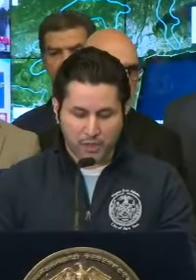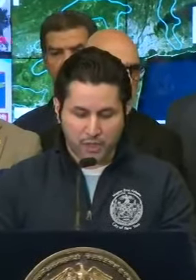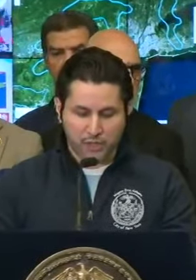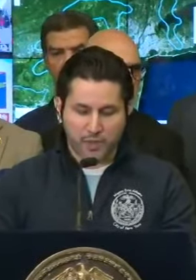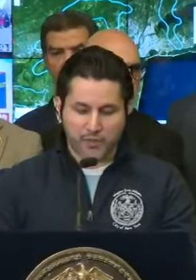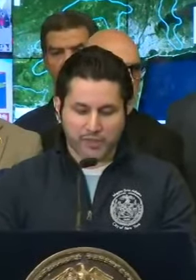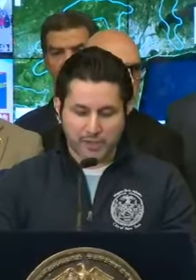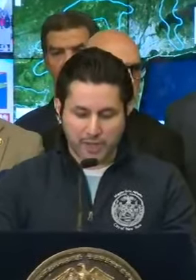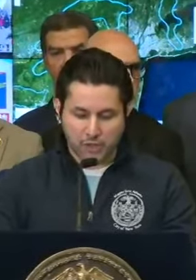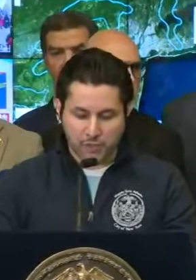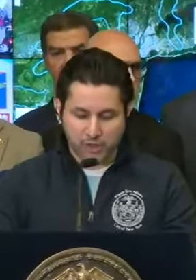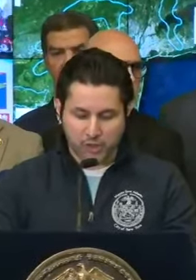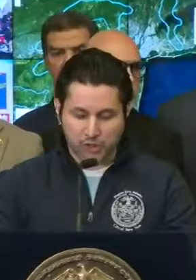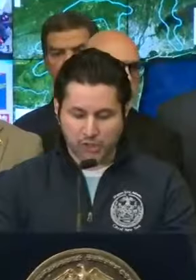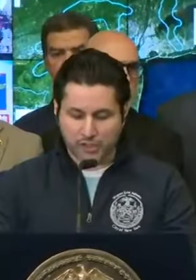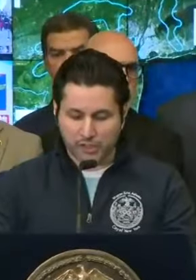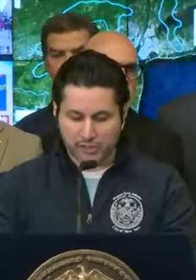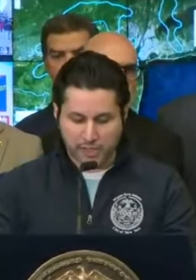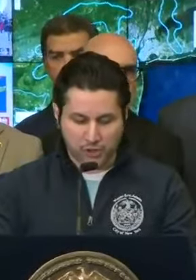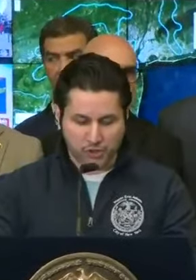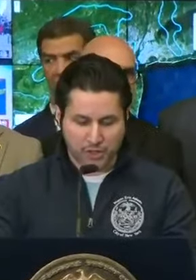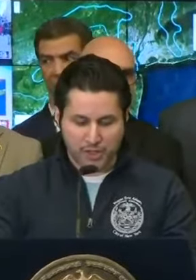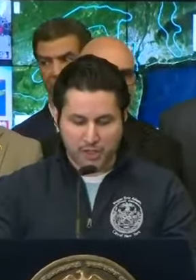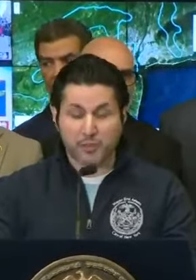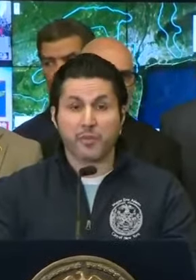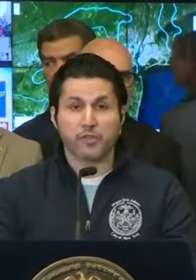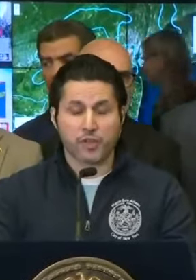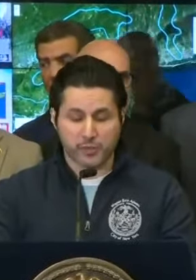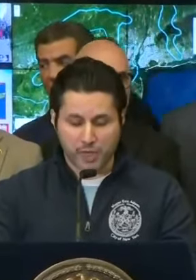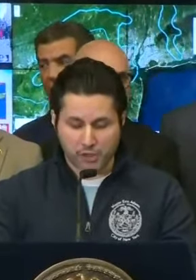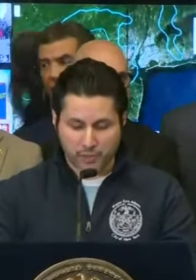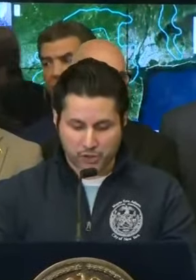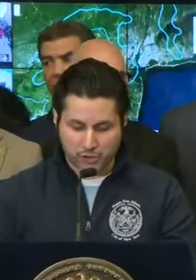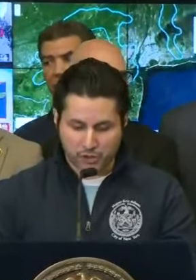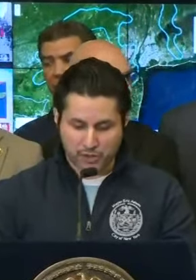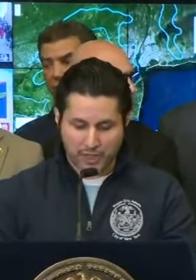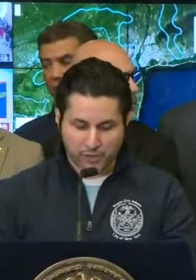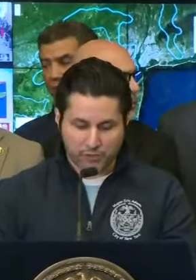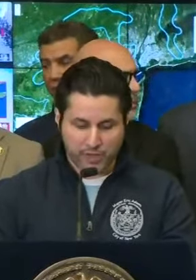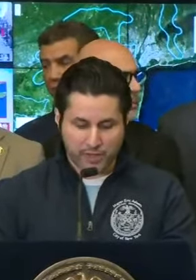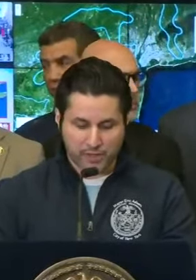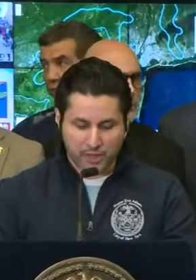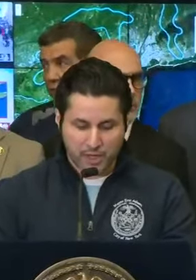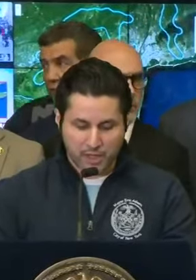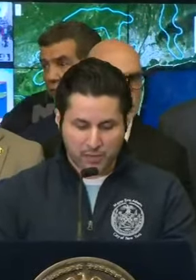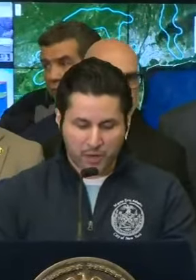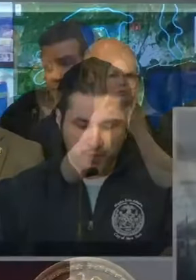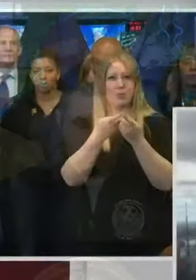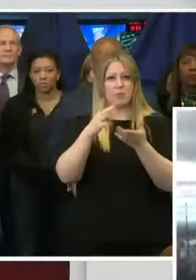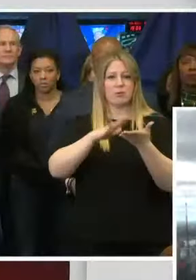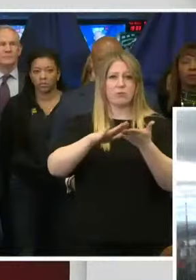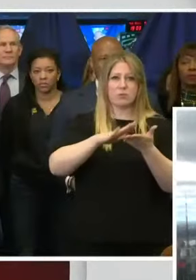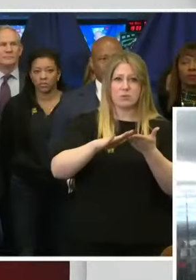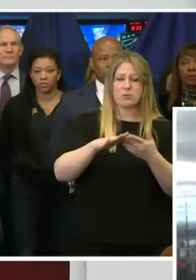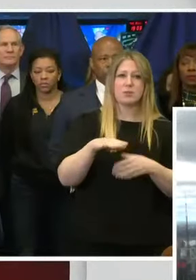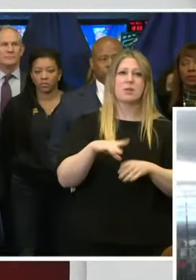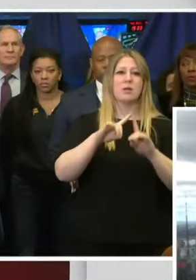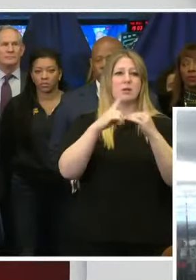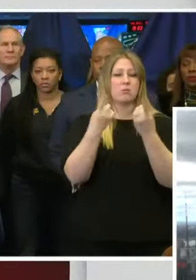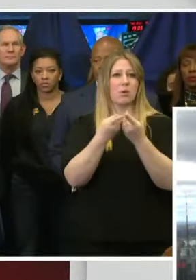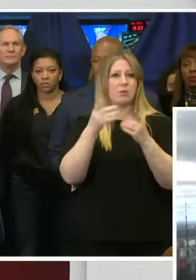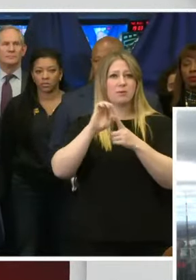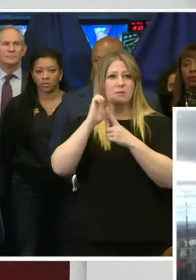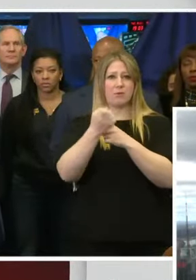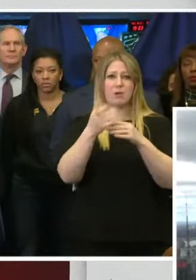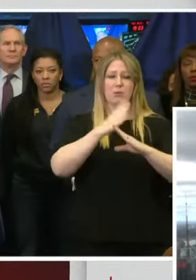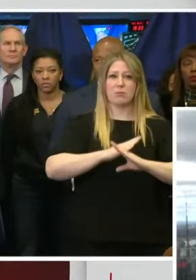Otto, Department of Sanitation Commissioner Jessica Tisch, Department of Transportation Commissioner Yadonis Rodriguez, Department of Environmental Protection